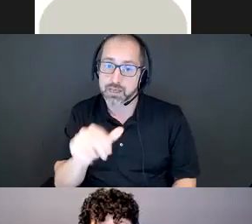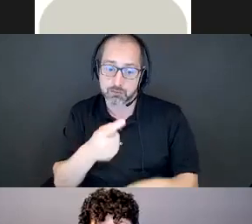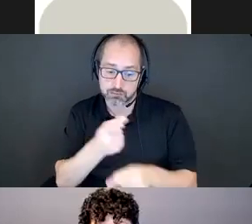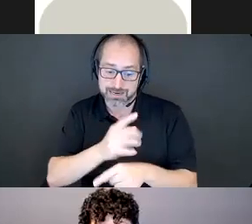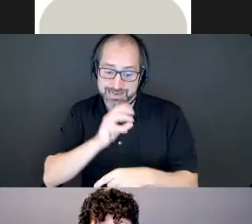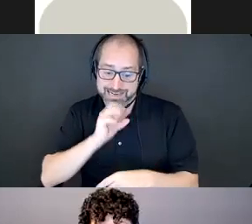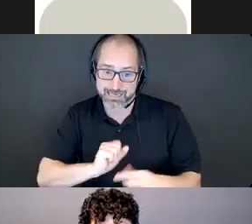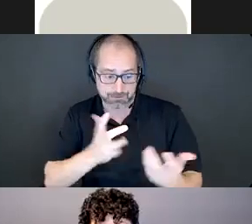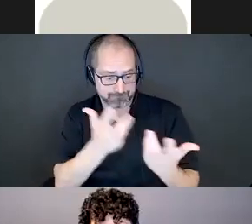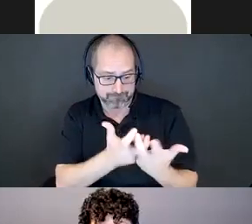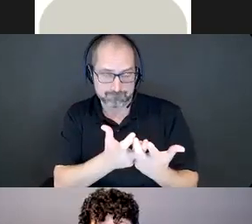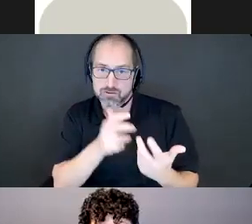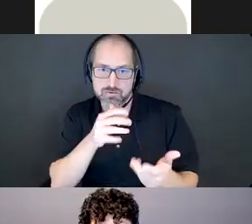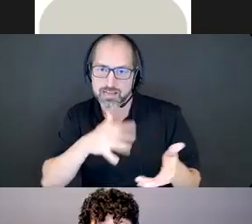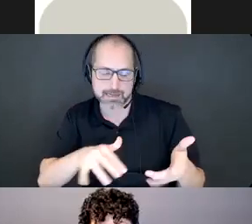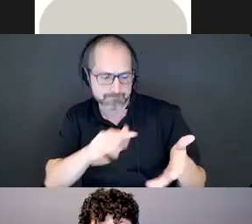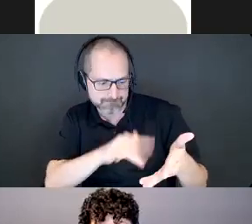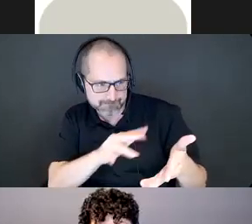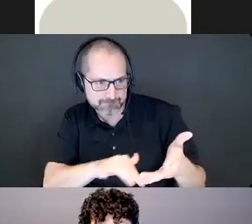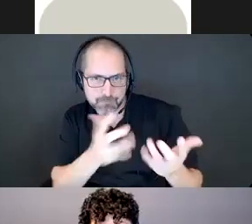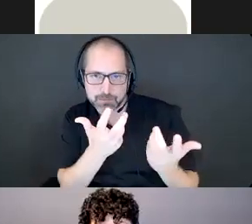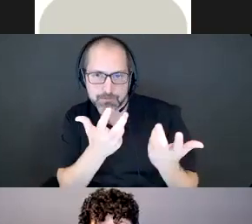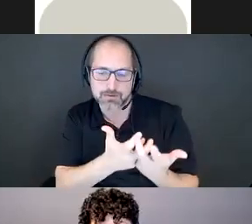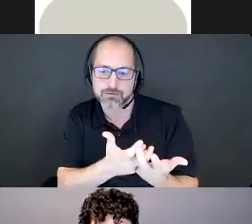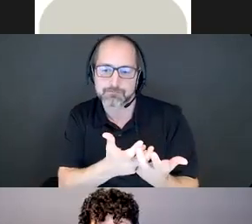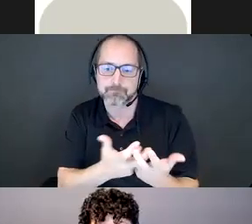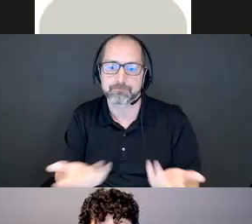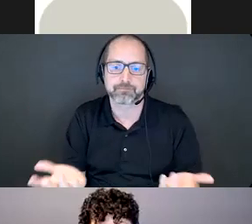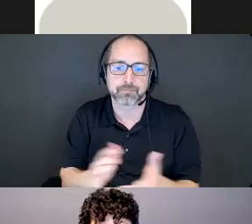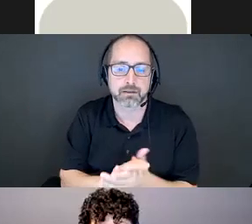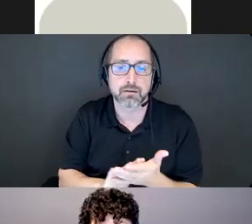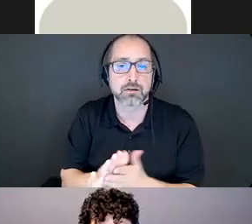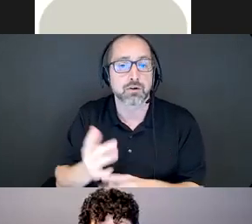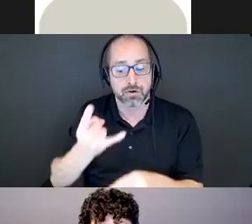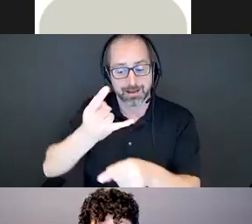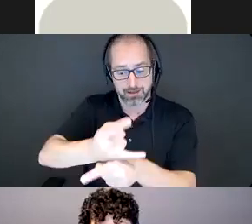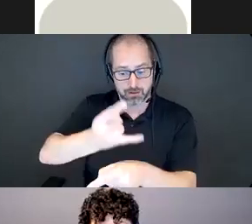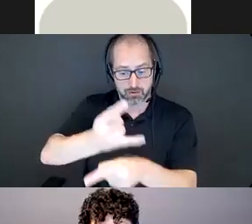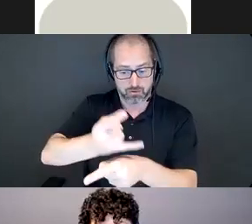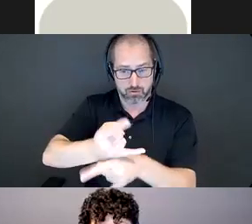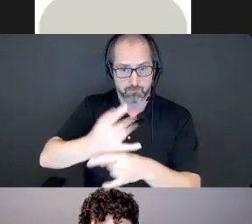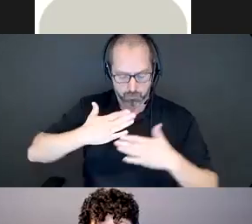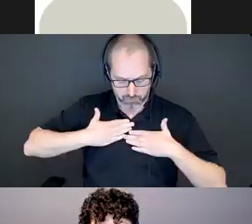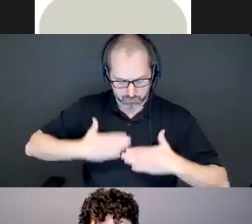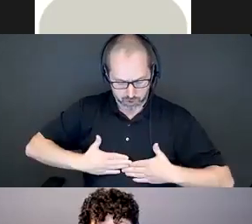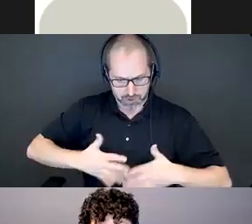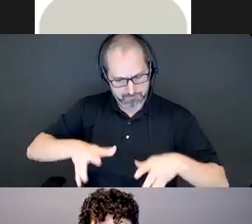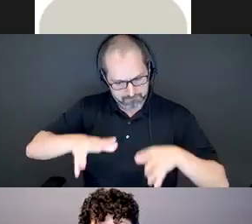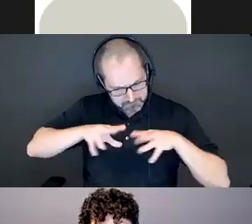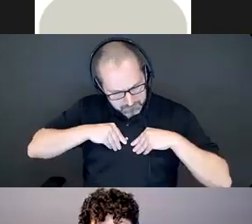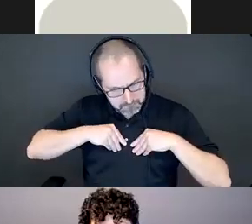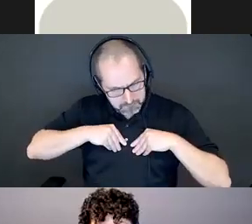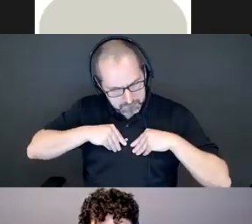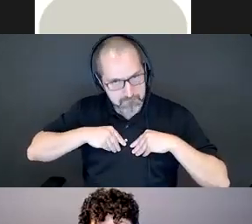But in terms of the tolerance for alcohol, we know with physiological aging, there's